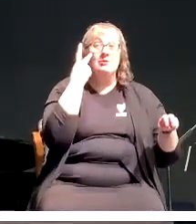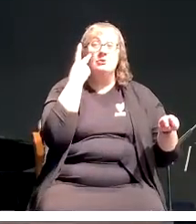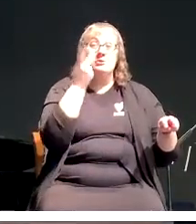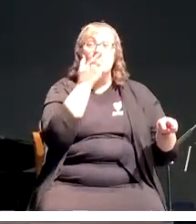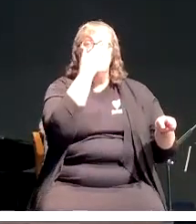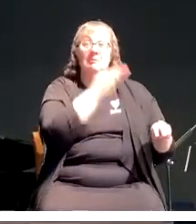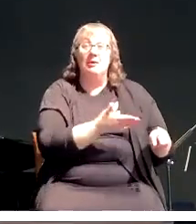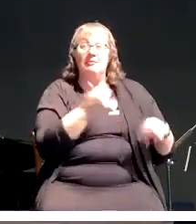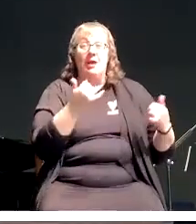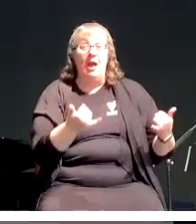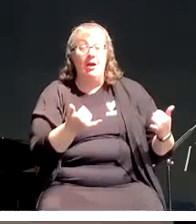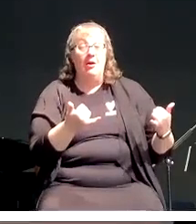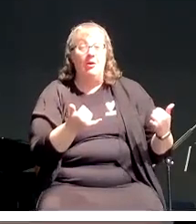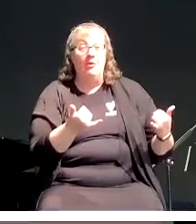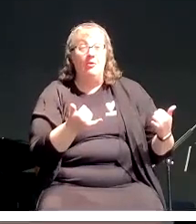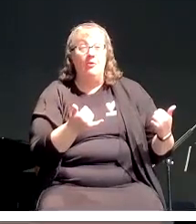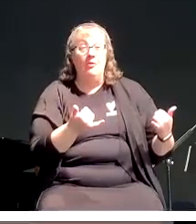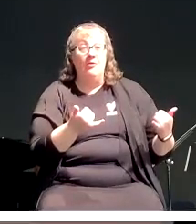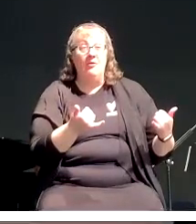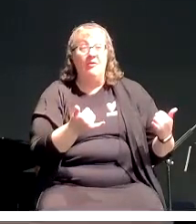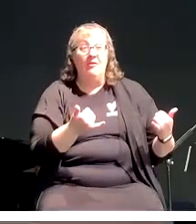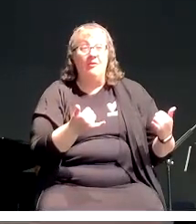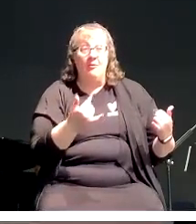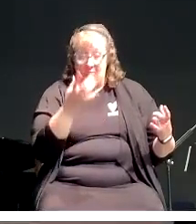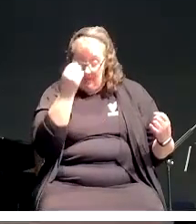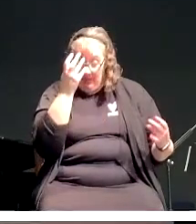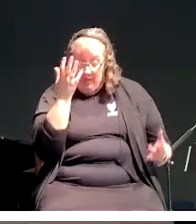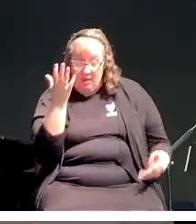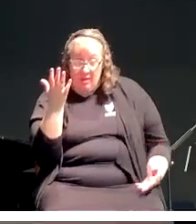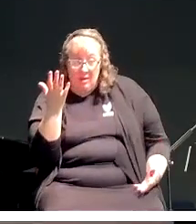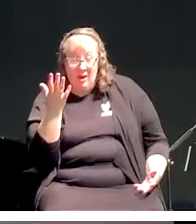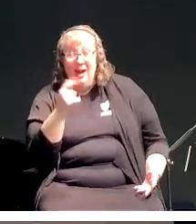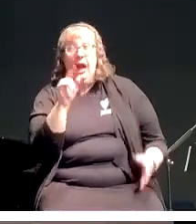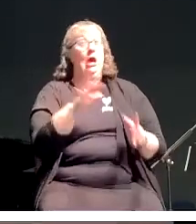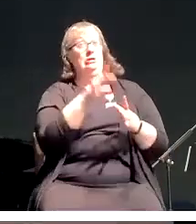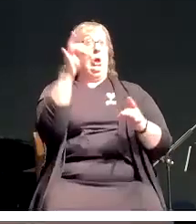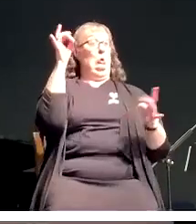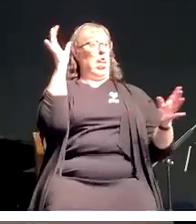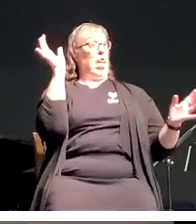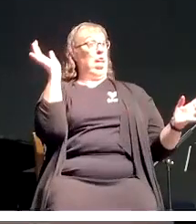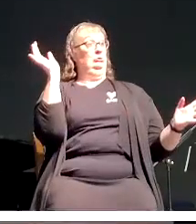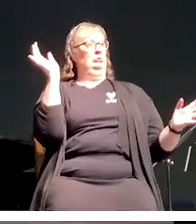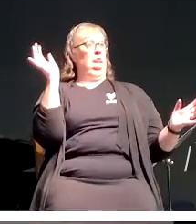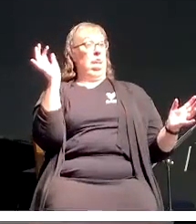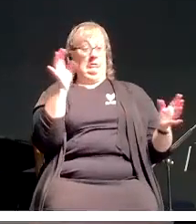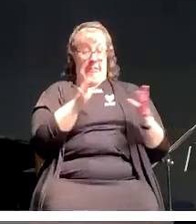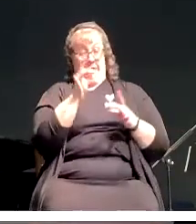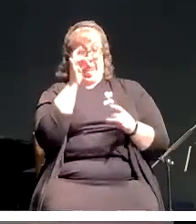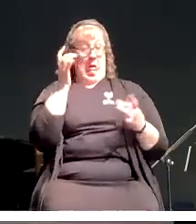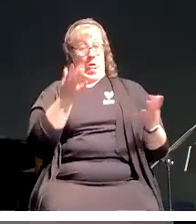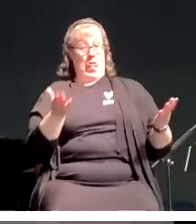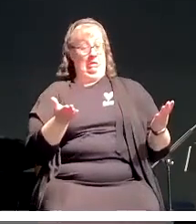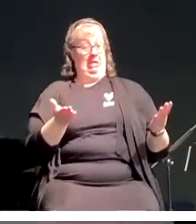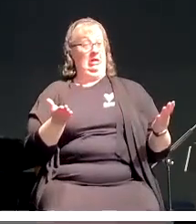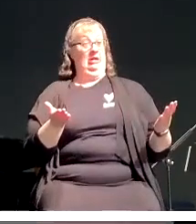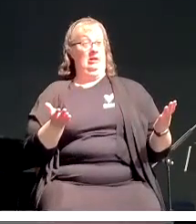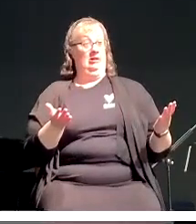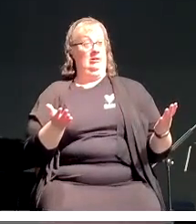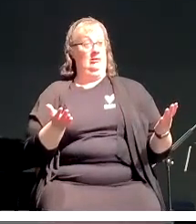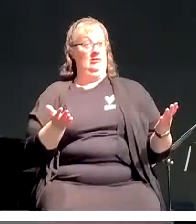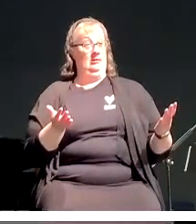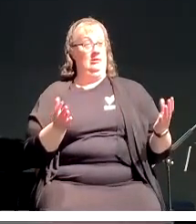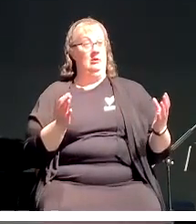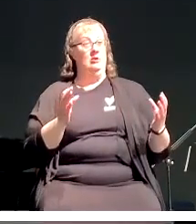me now. And what do they think? He's a ghost. There's a ghost here. There's